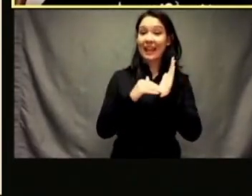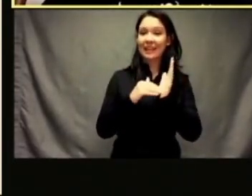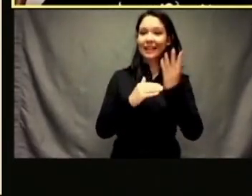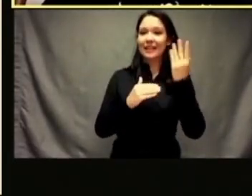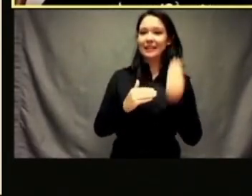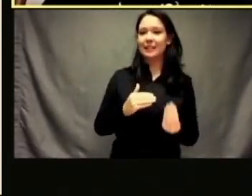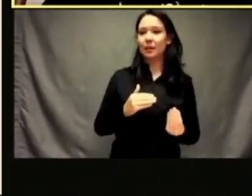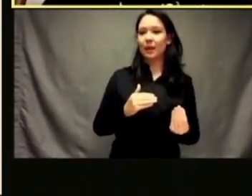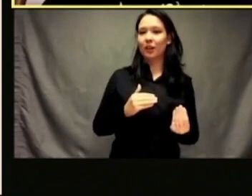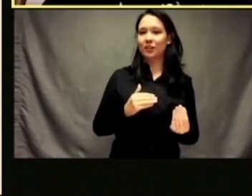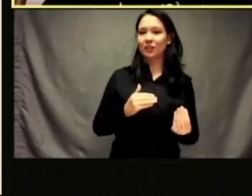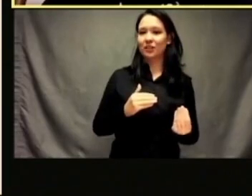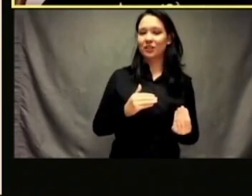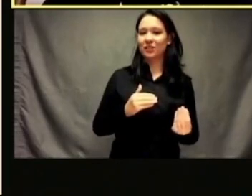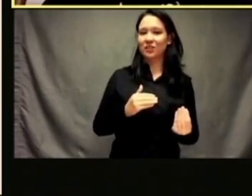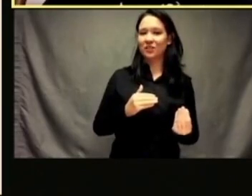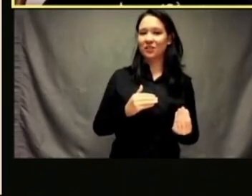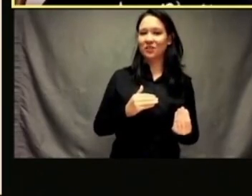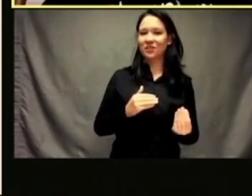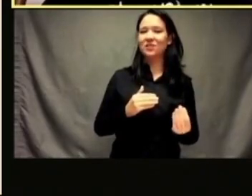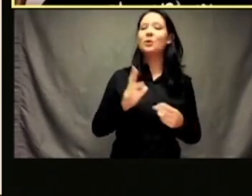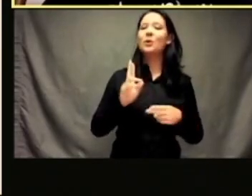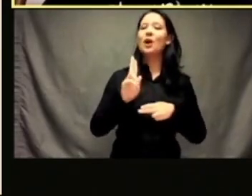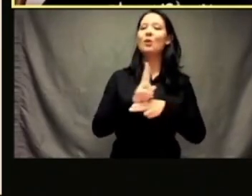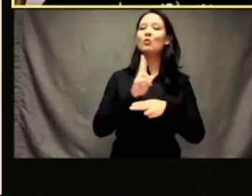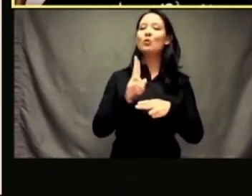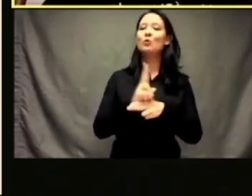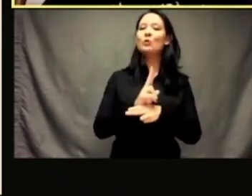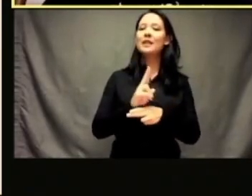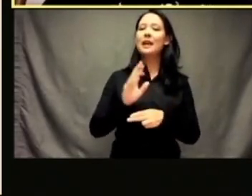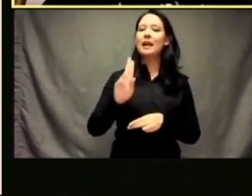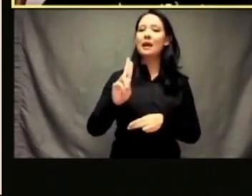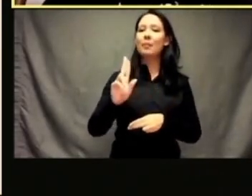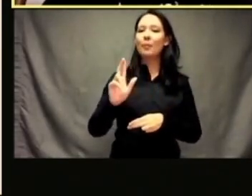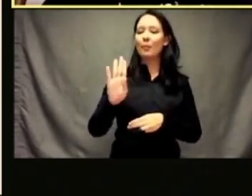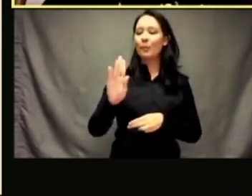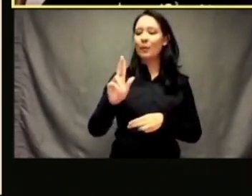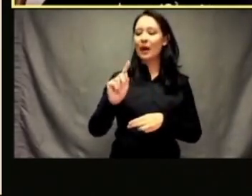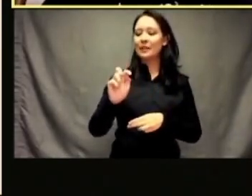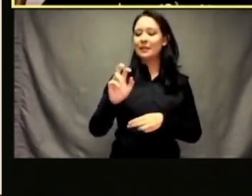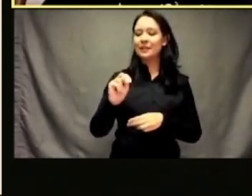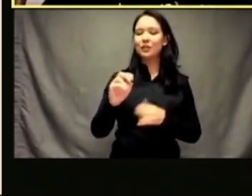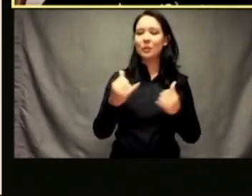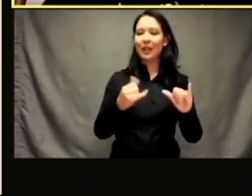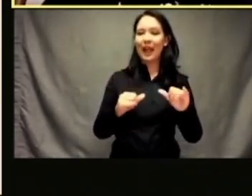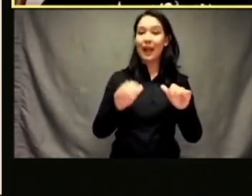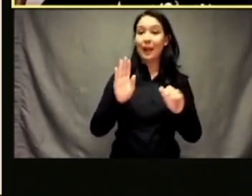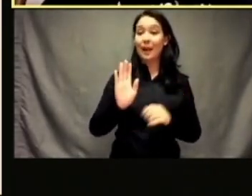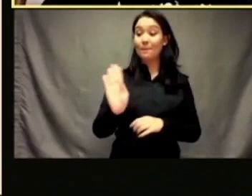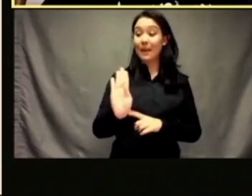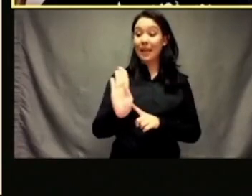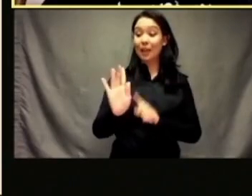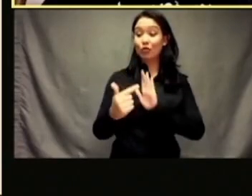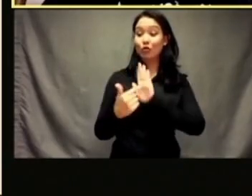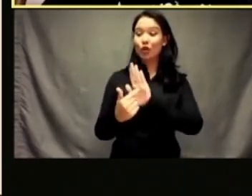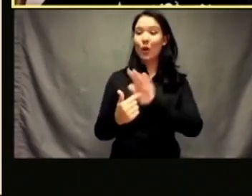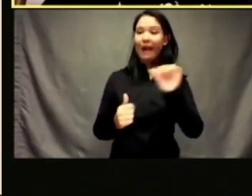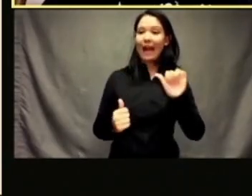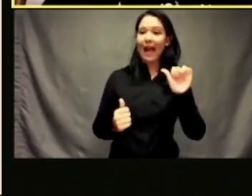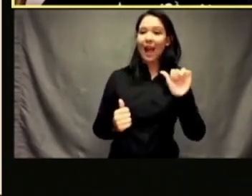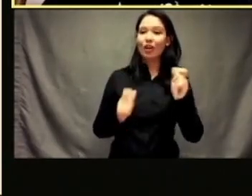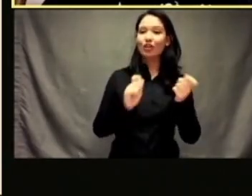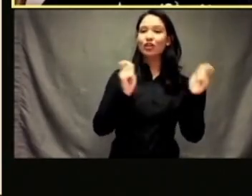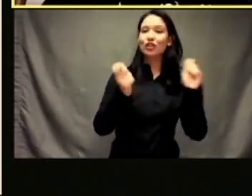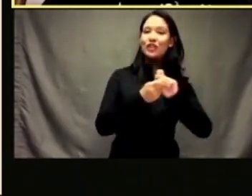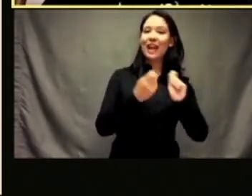the balloon disappears. And so I'm using the buttons to play, and I can use the B button to just show it. And then the A button will change